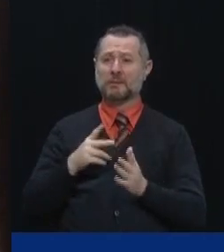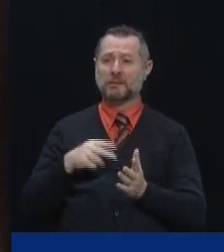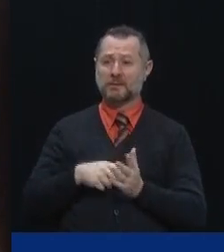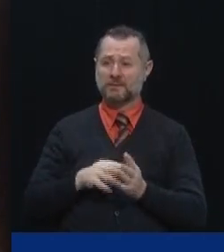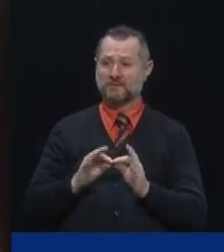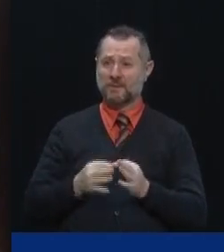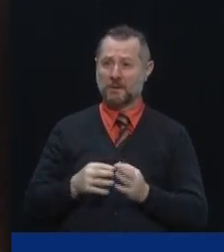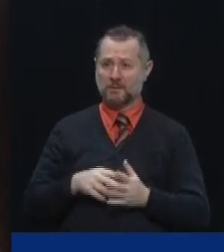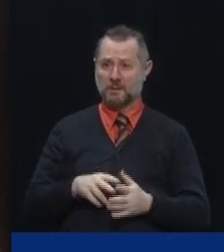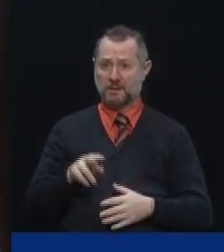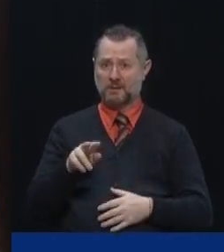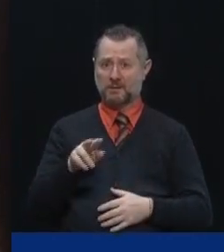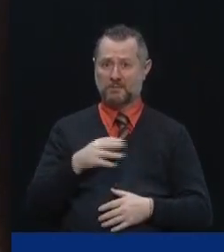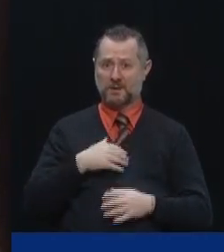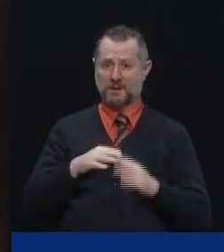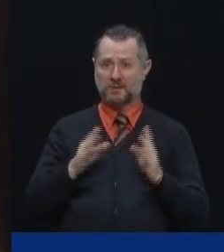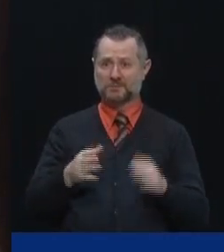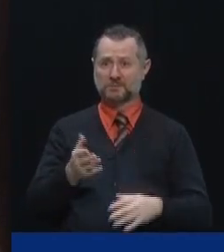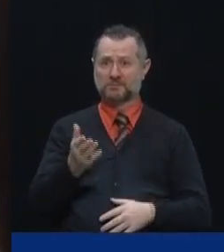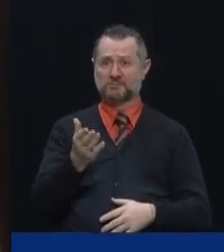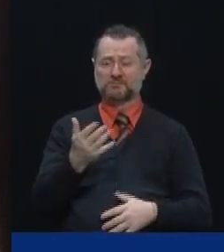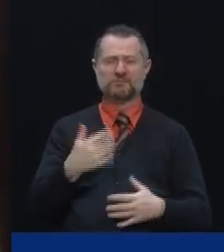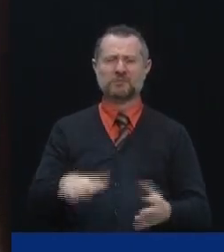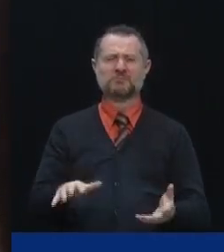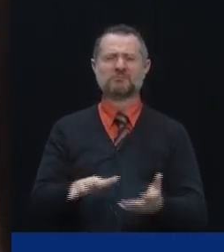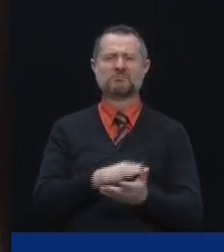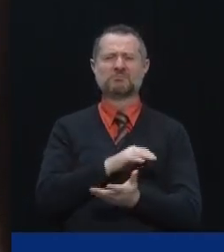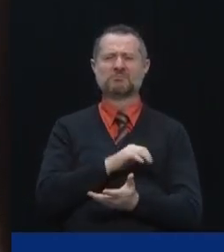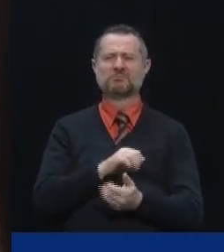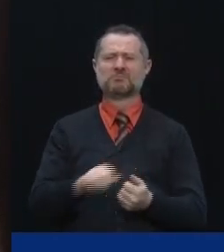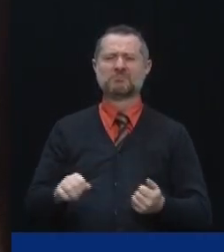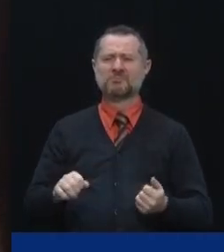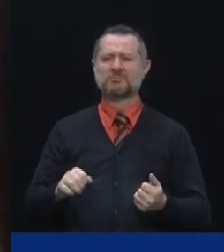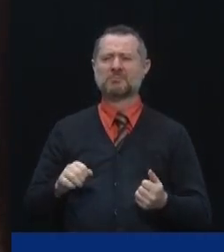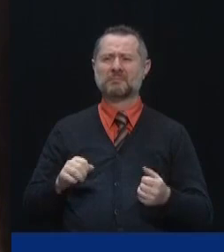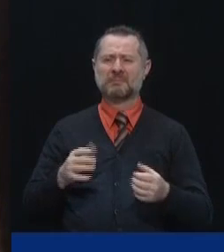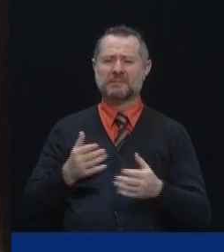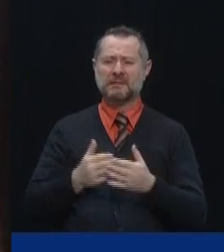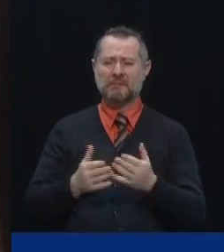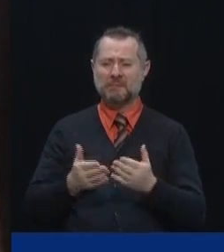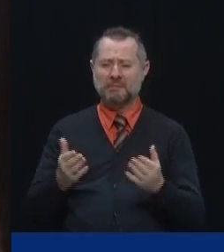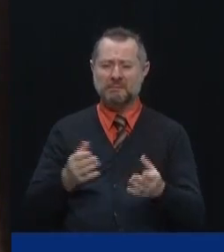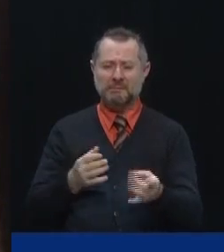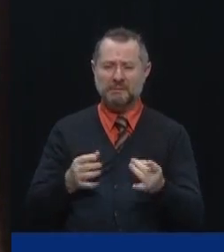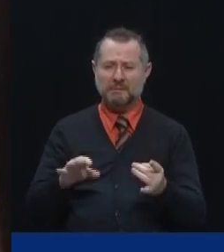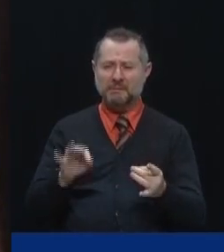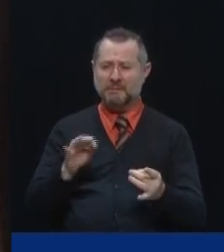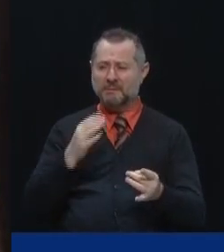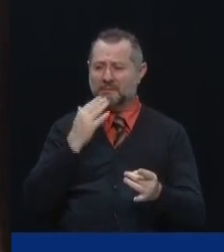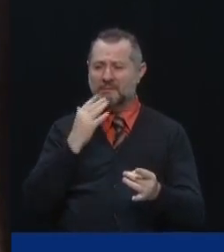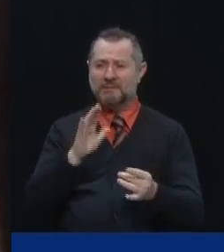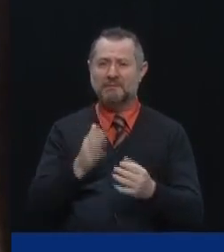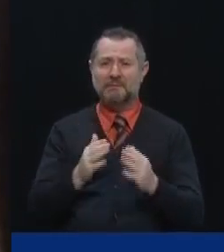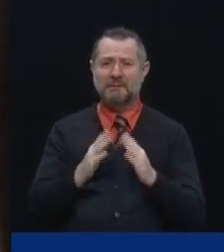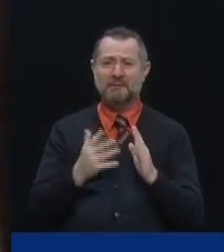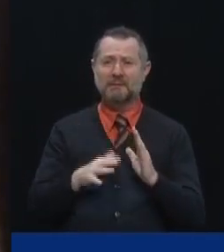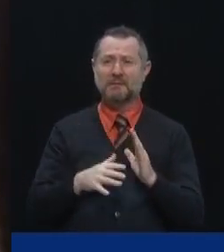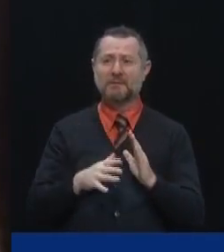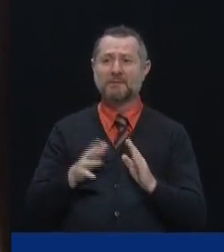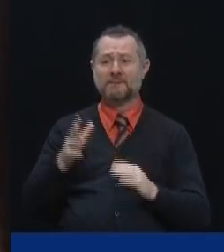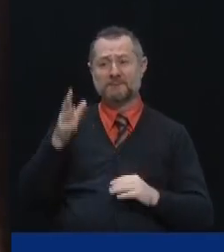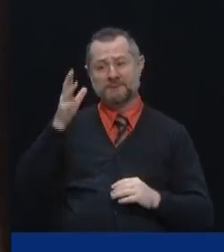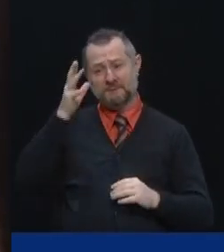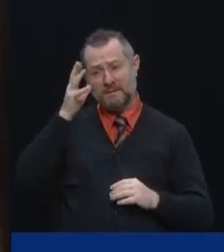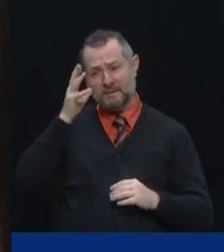at a house that was basically destroyed, and they're picking through to find belongings. And the father calls the